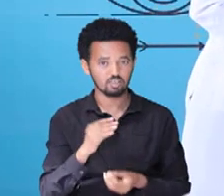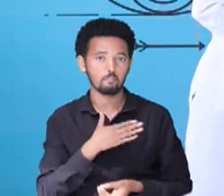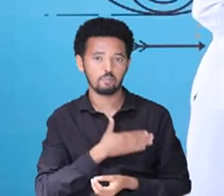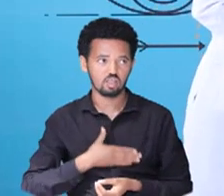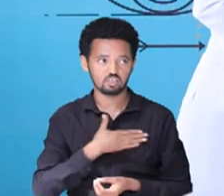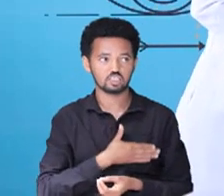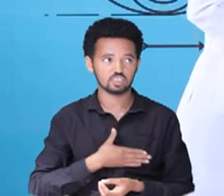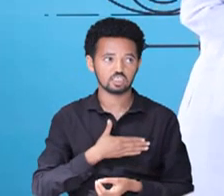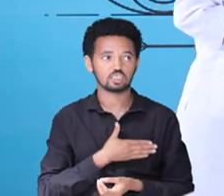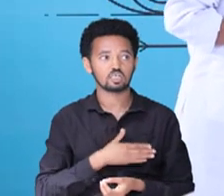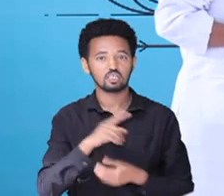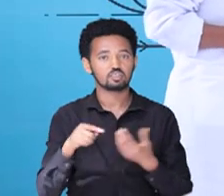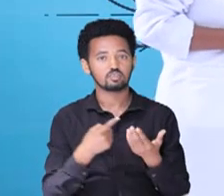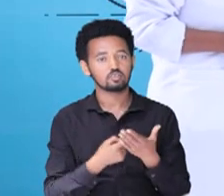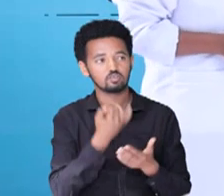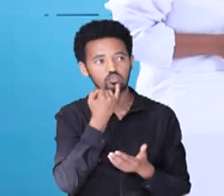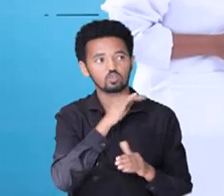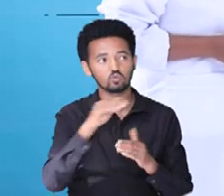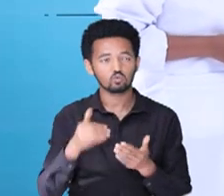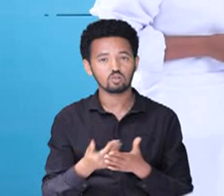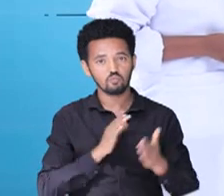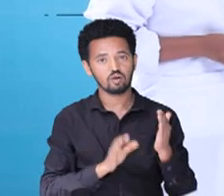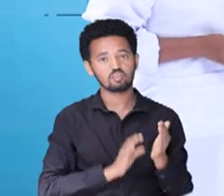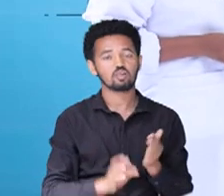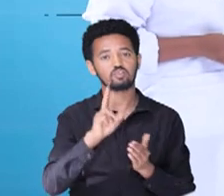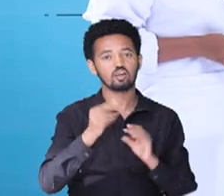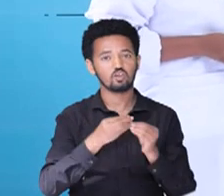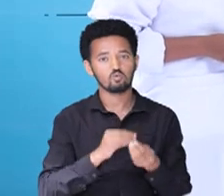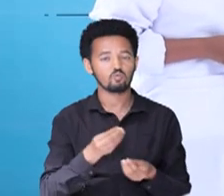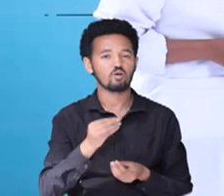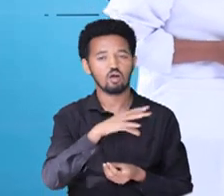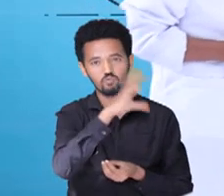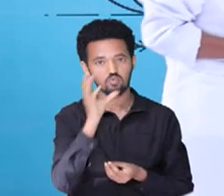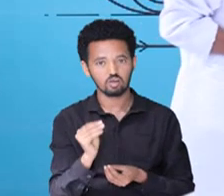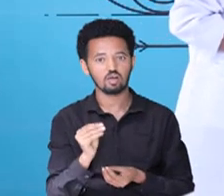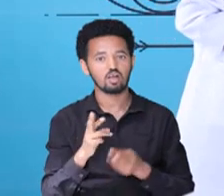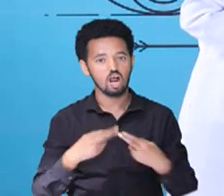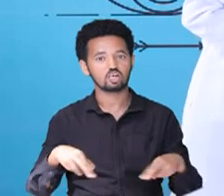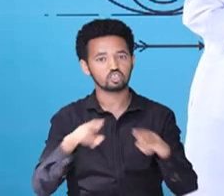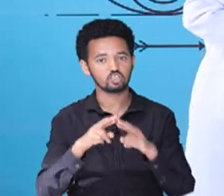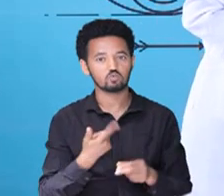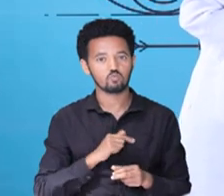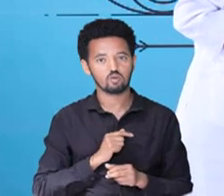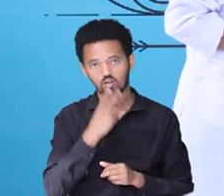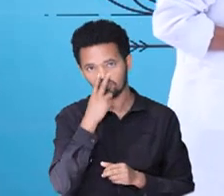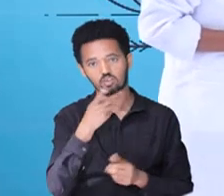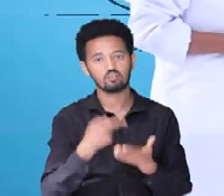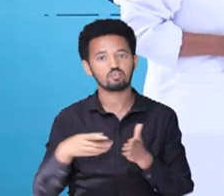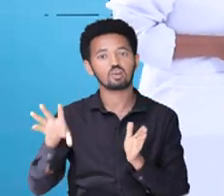please see this total fertility rate of African regions, as we have seen from this